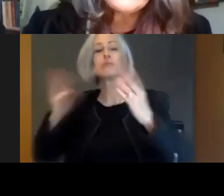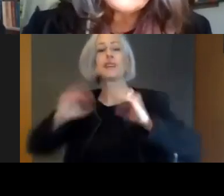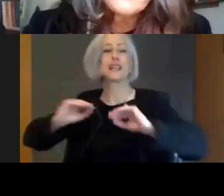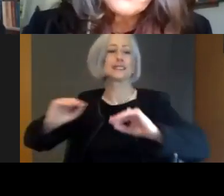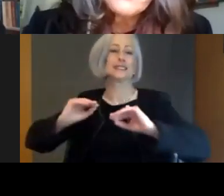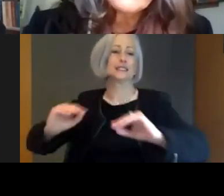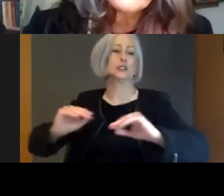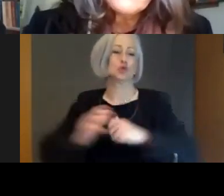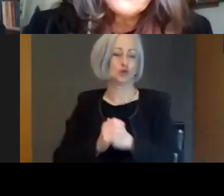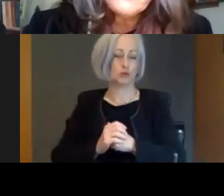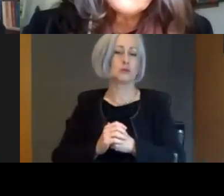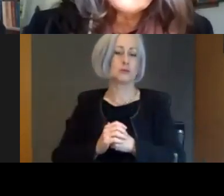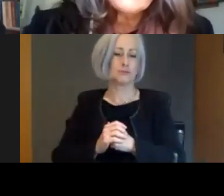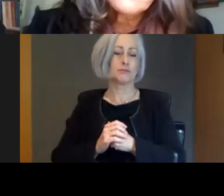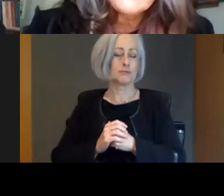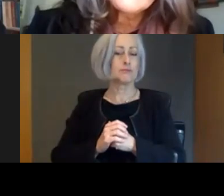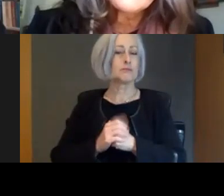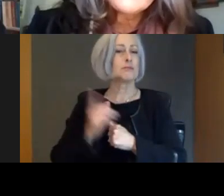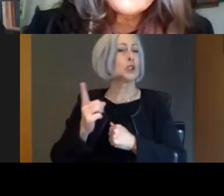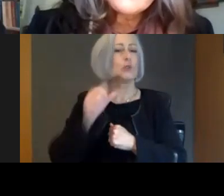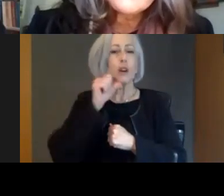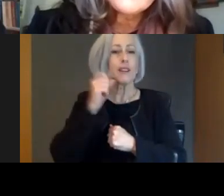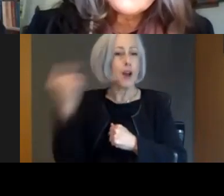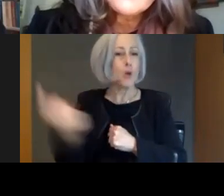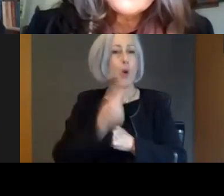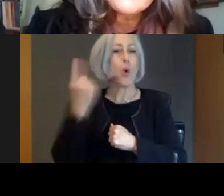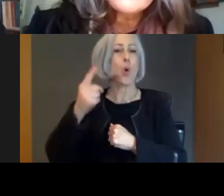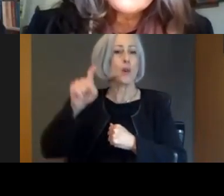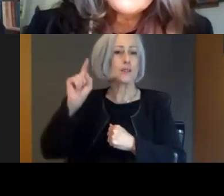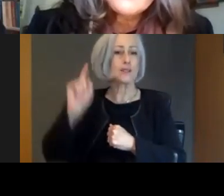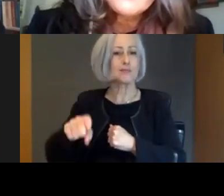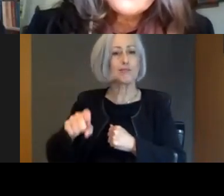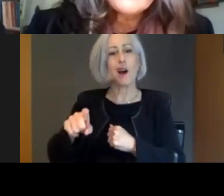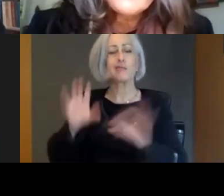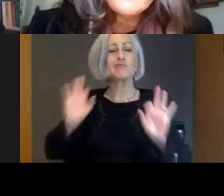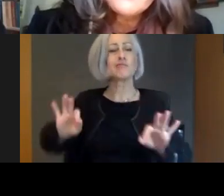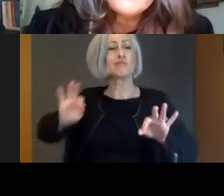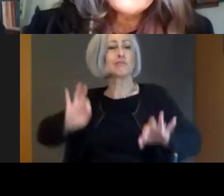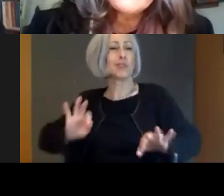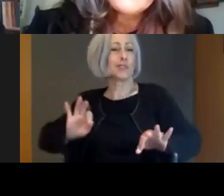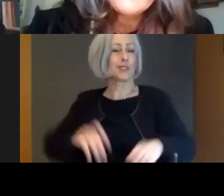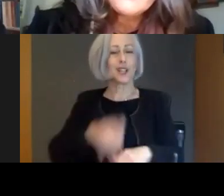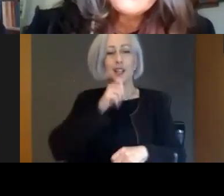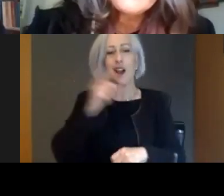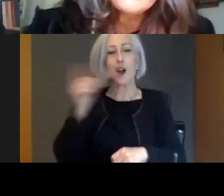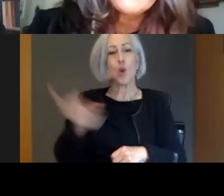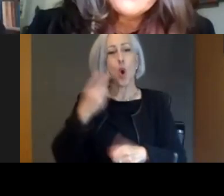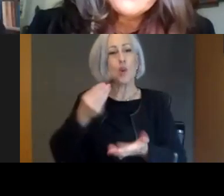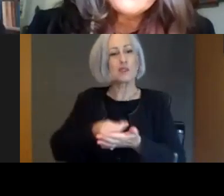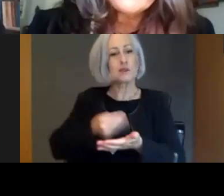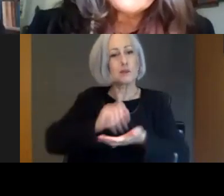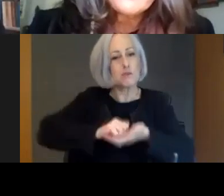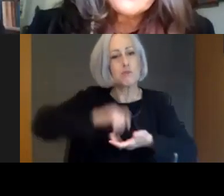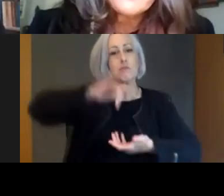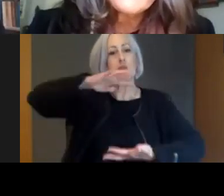inspires everybody else. You don't always have to have it all together. You don't have to have the money together before you start